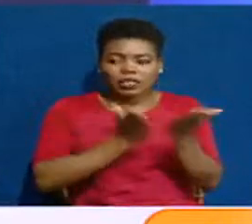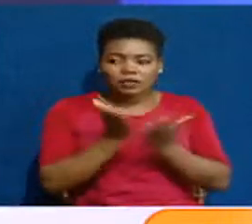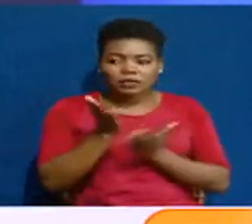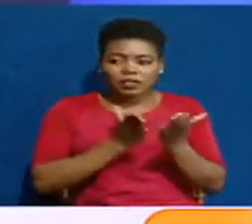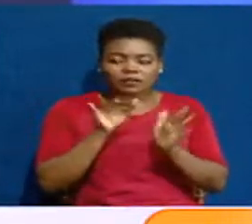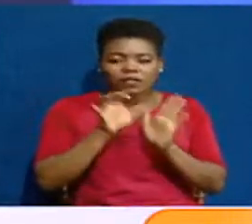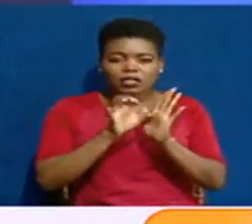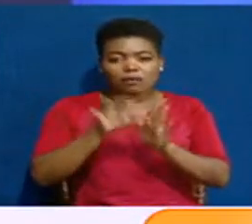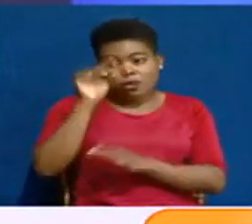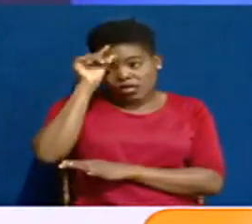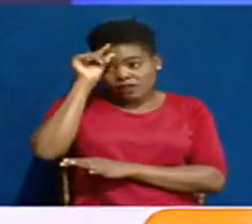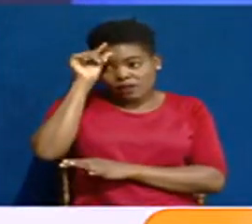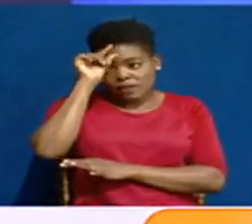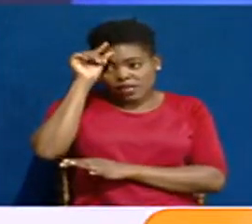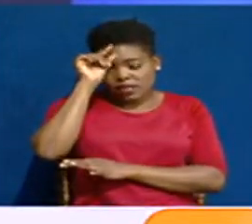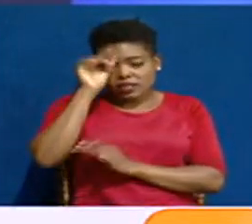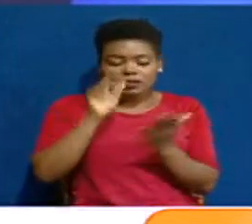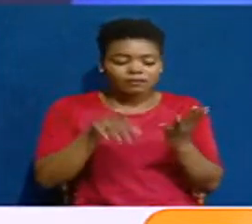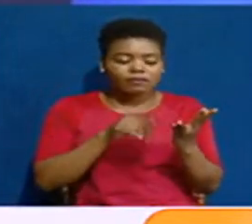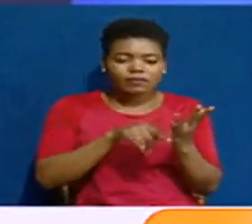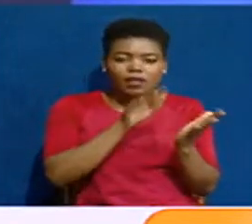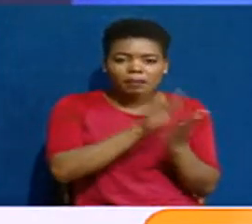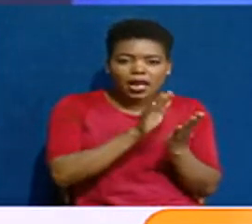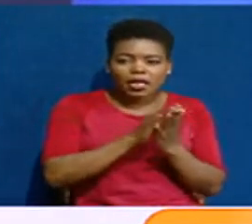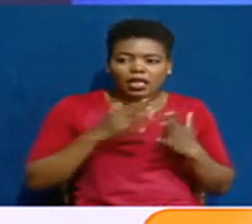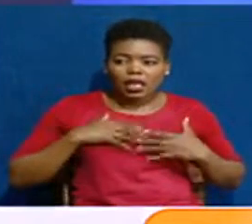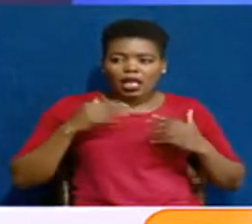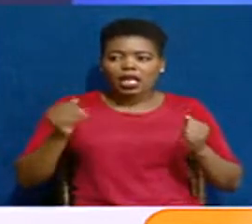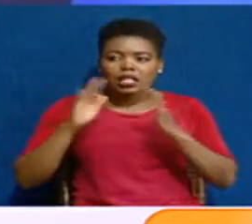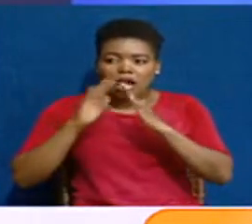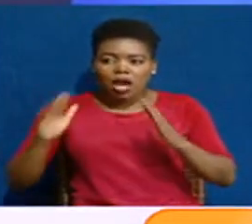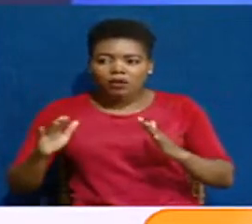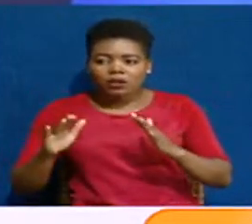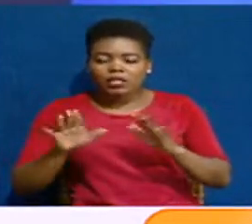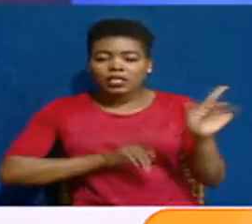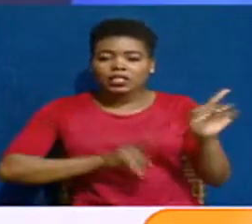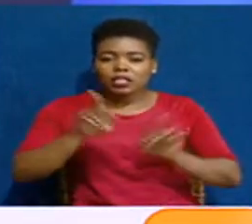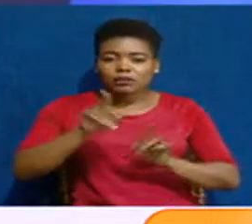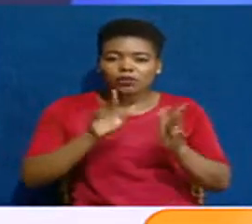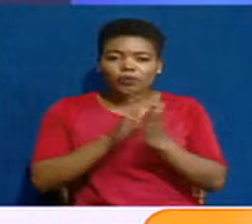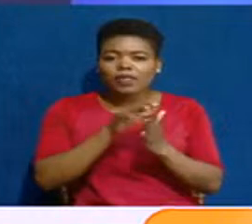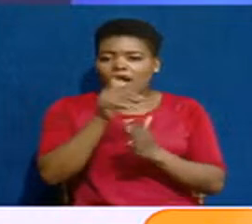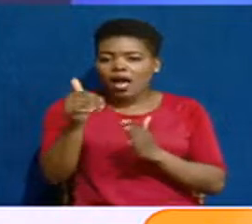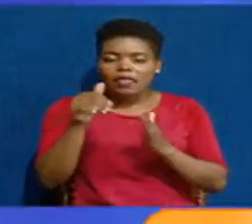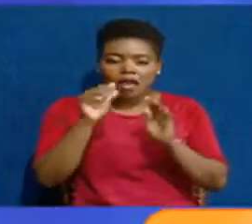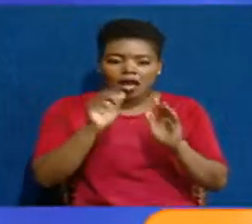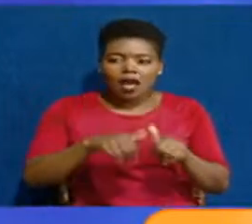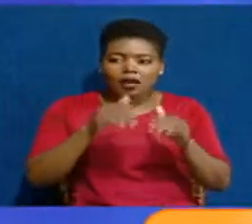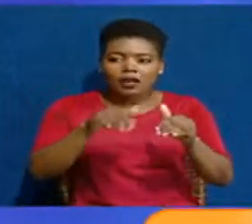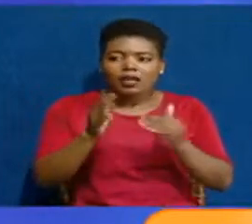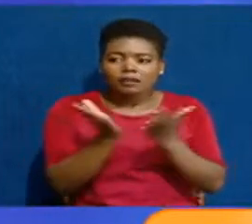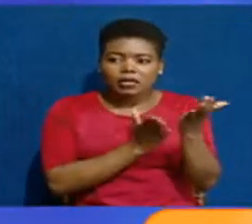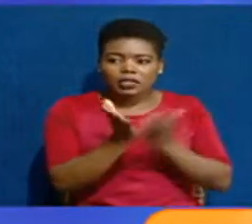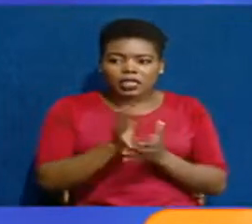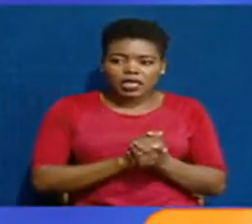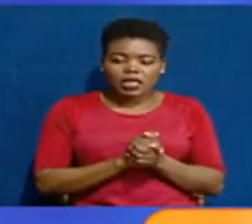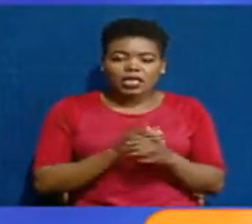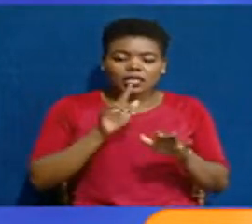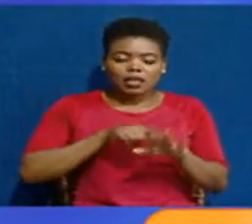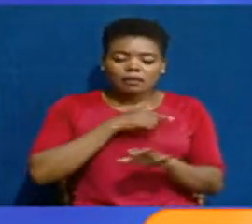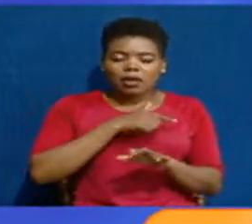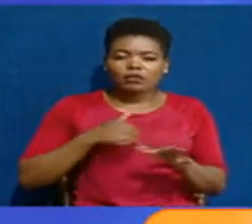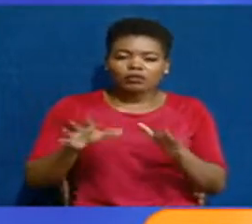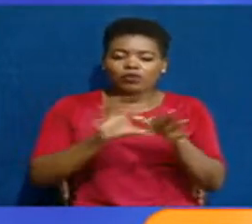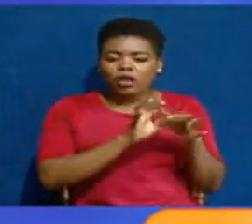such as government, banking, health, housing, transportation, and agribusiness. When we collaborate, we create